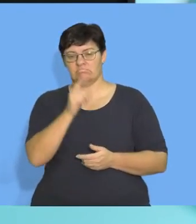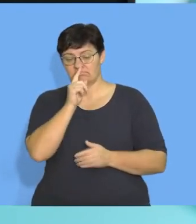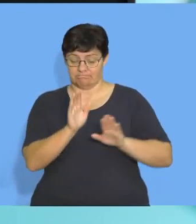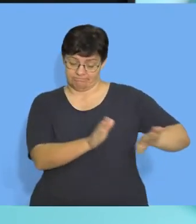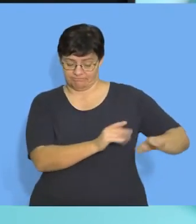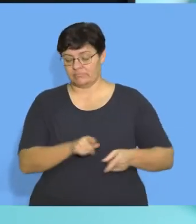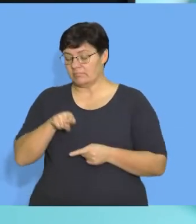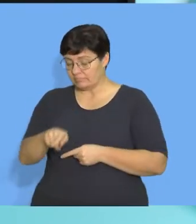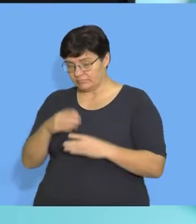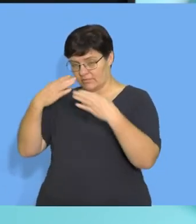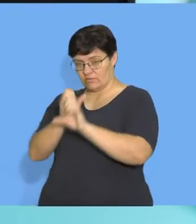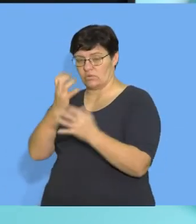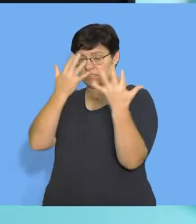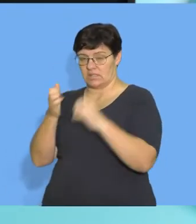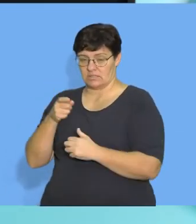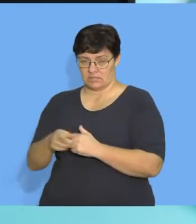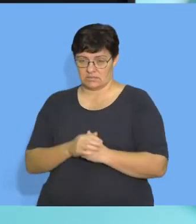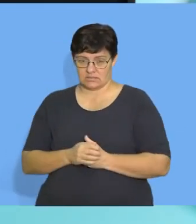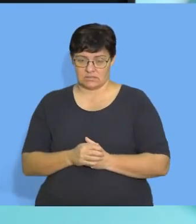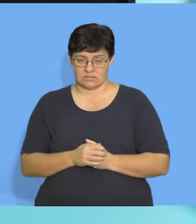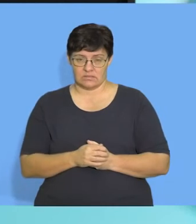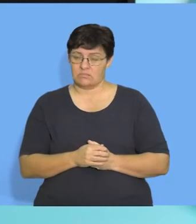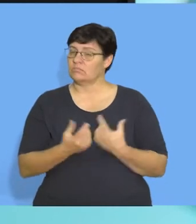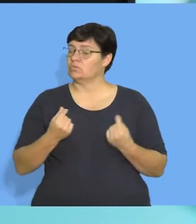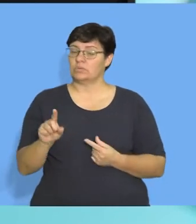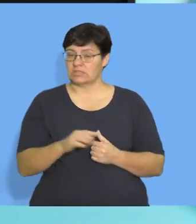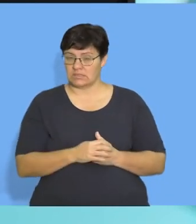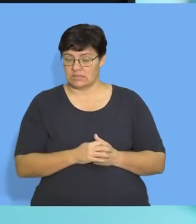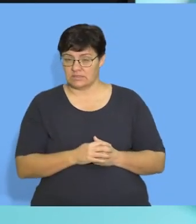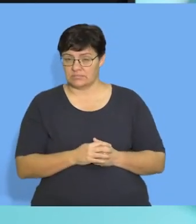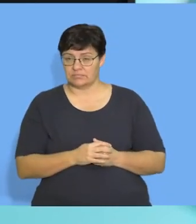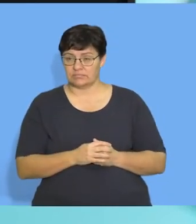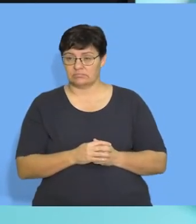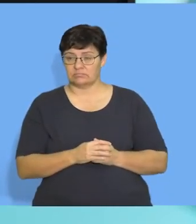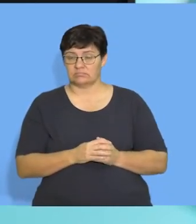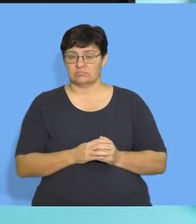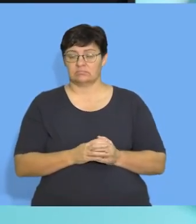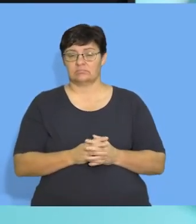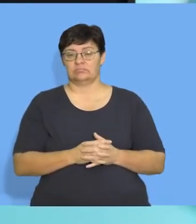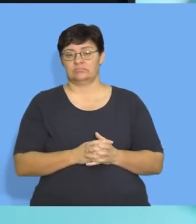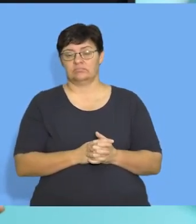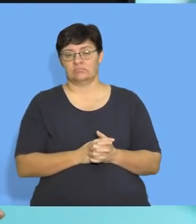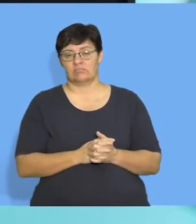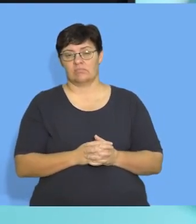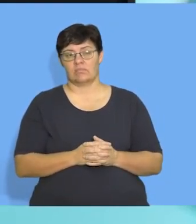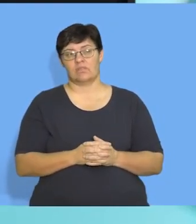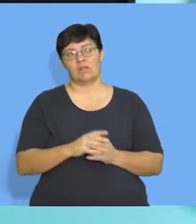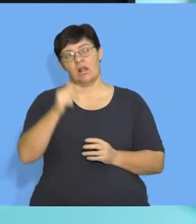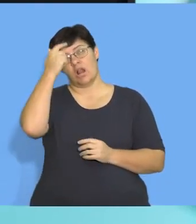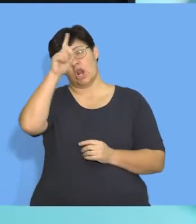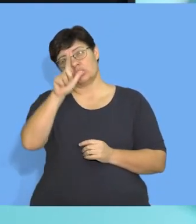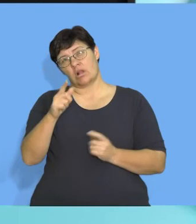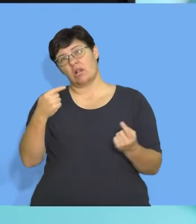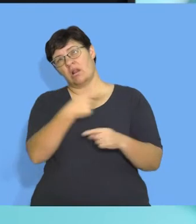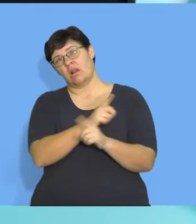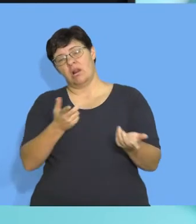calculation. What I like to do is I like to go what is a logical choice for direction, but it